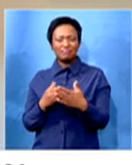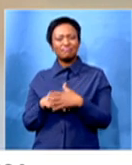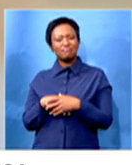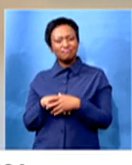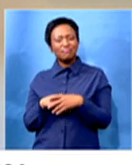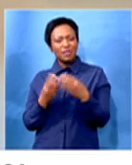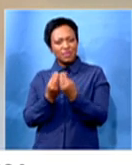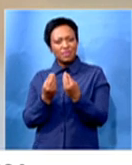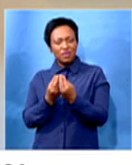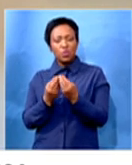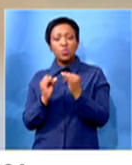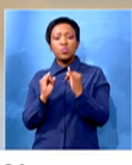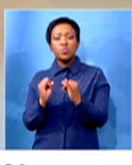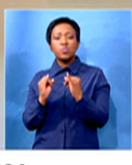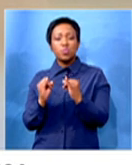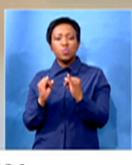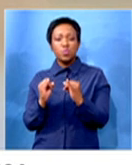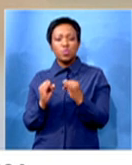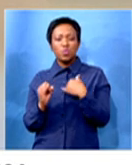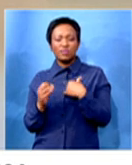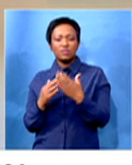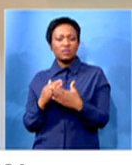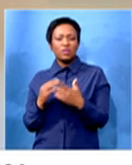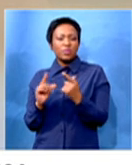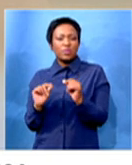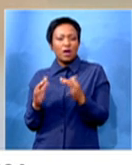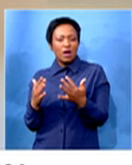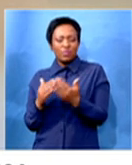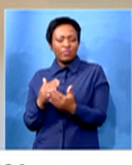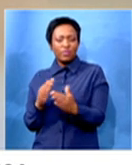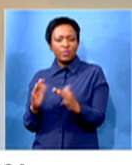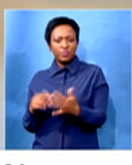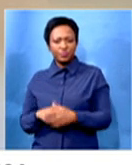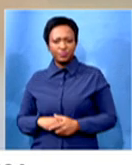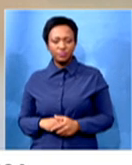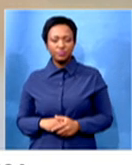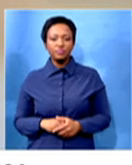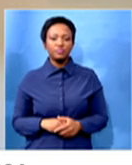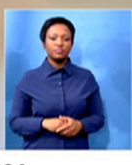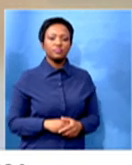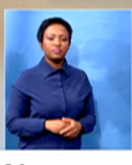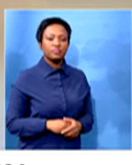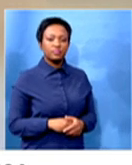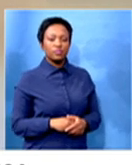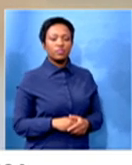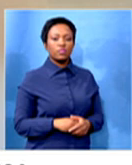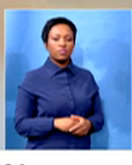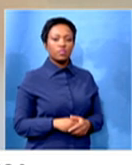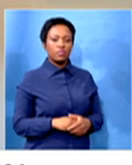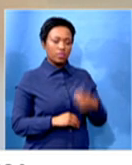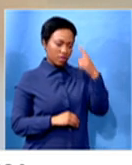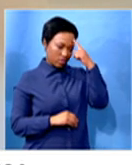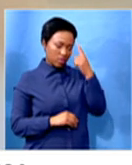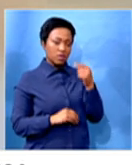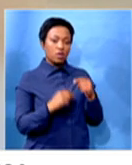think we need to know a little bit more about. How are we doing on that front? Well, I think there are two kinds of after effects. The